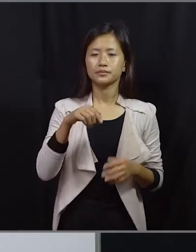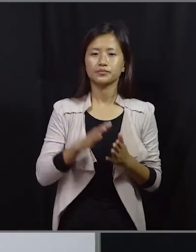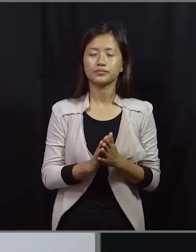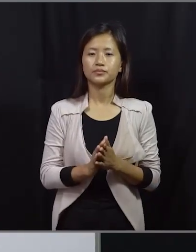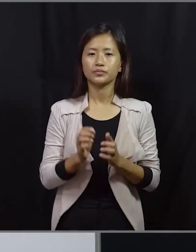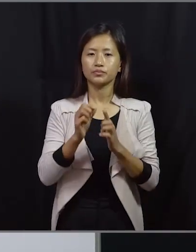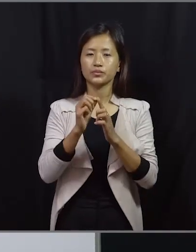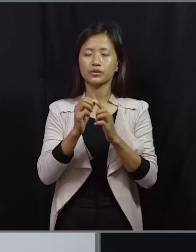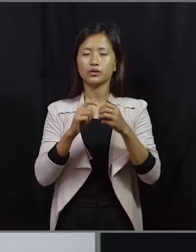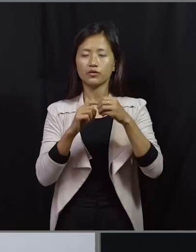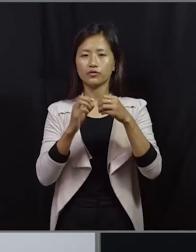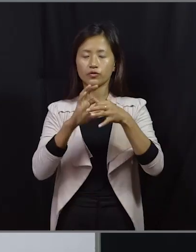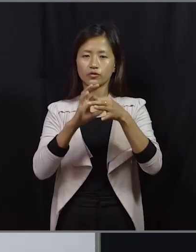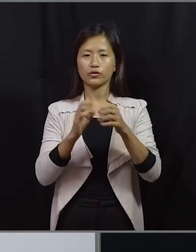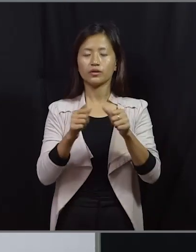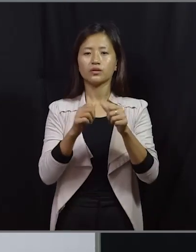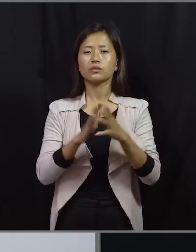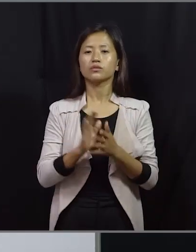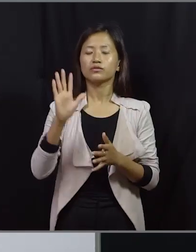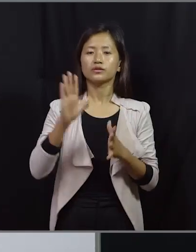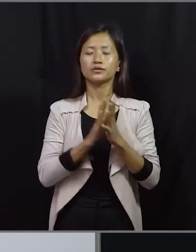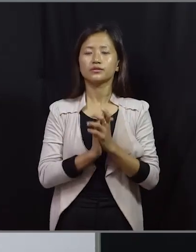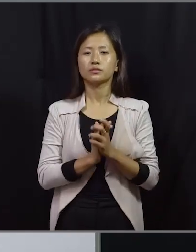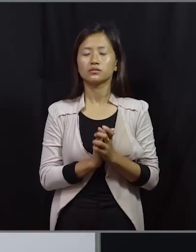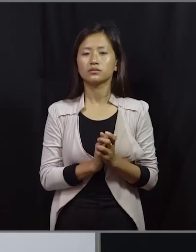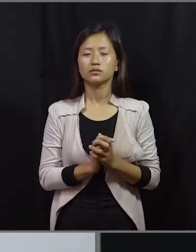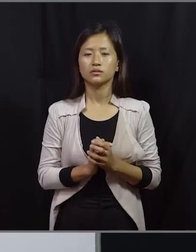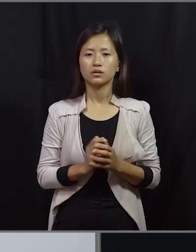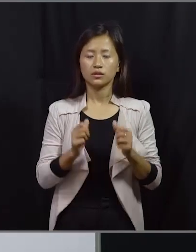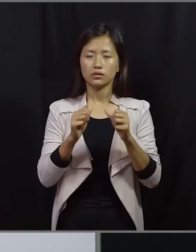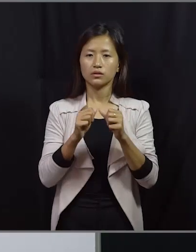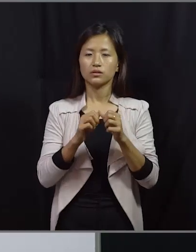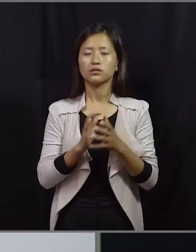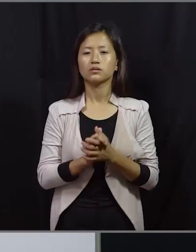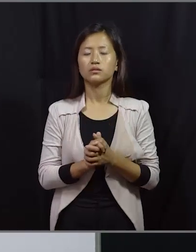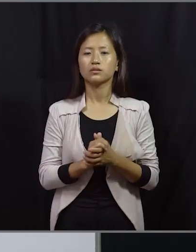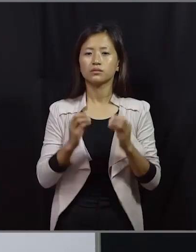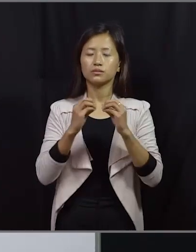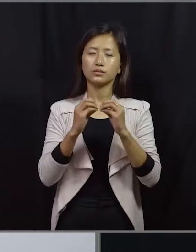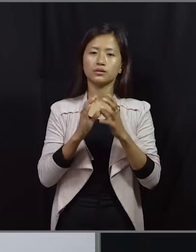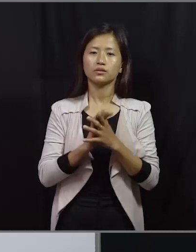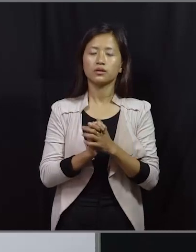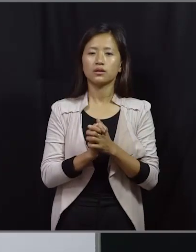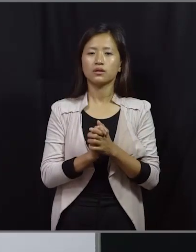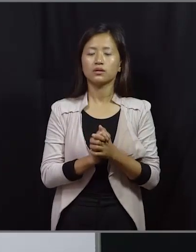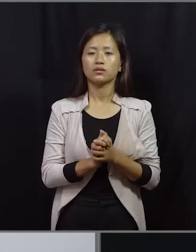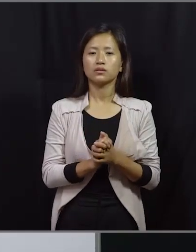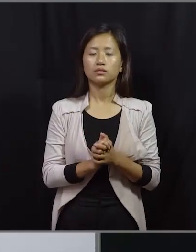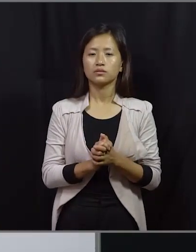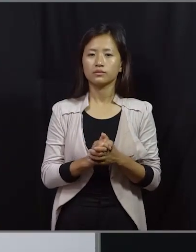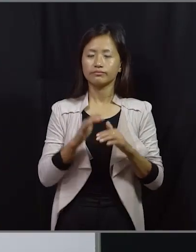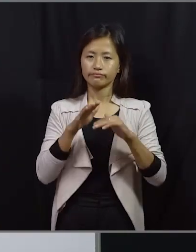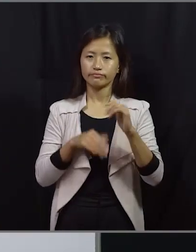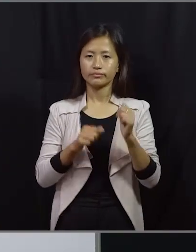P of A will be, the first one will be 5, and here A, B, then